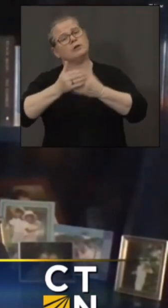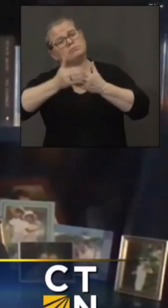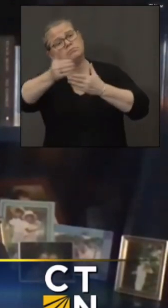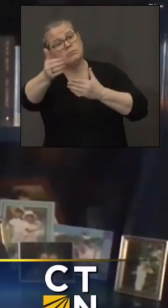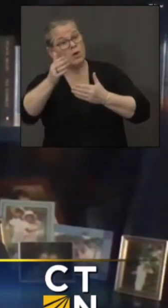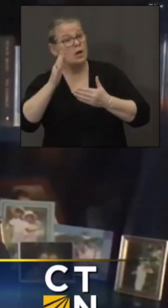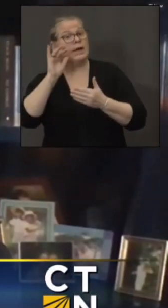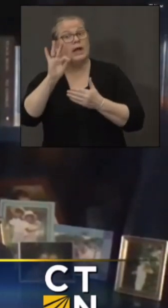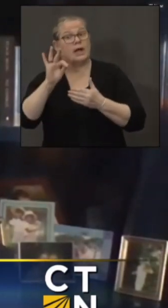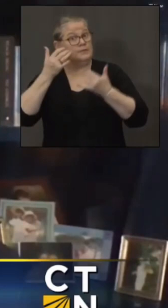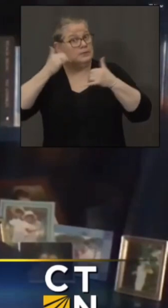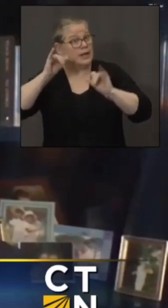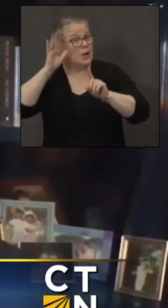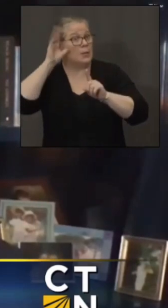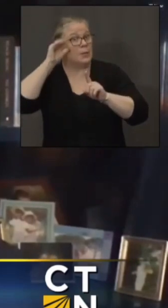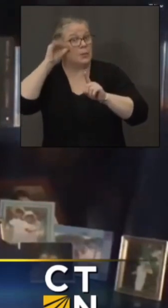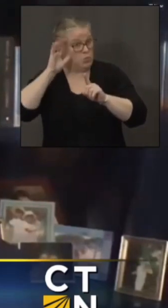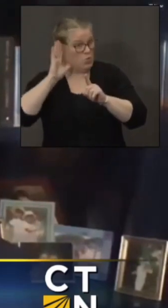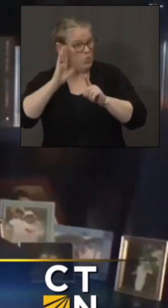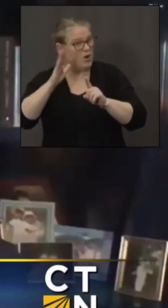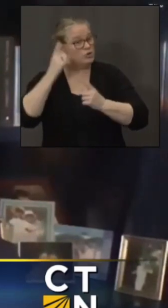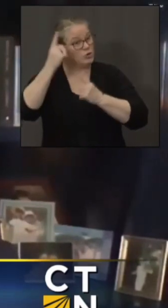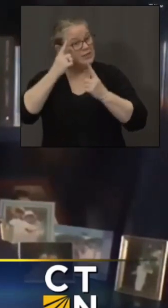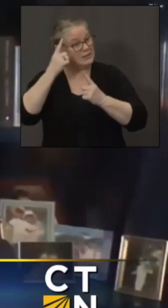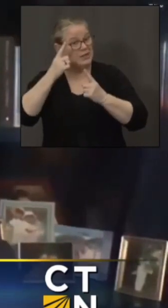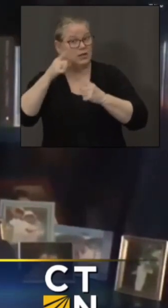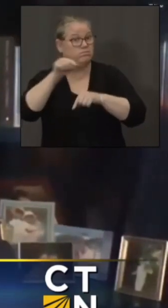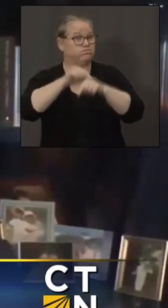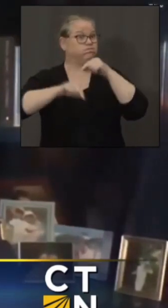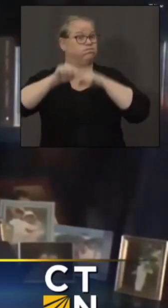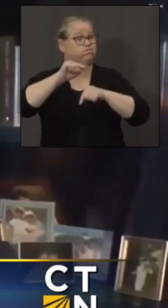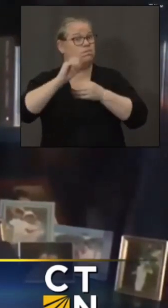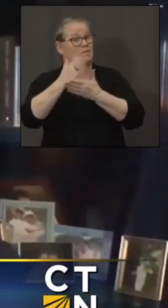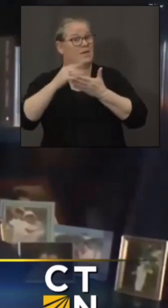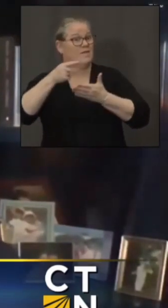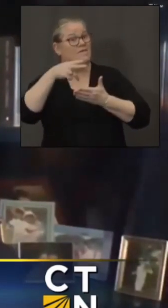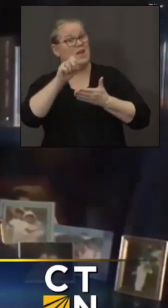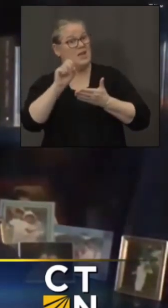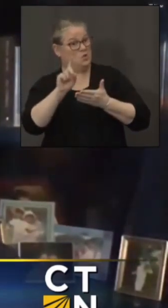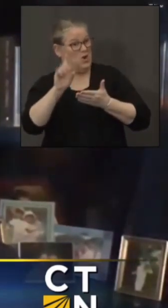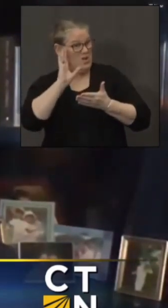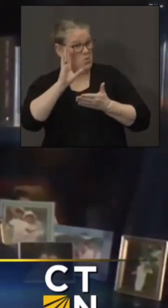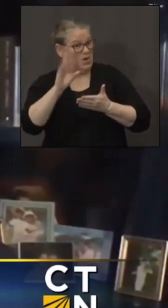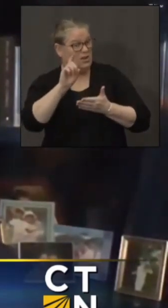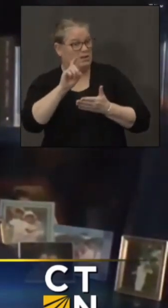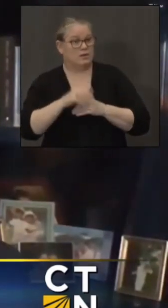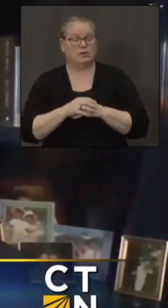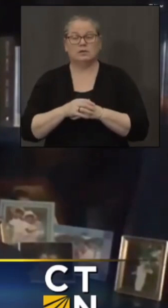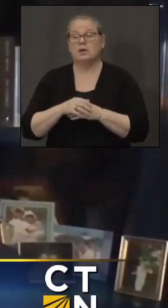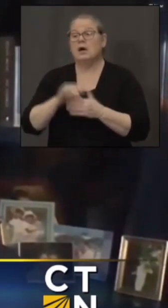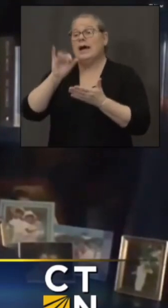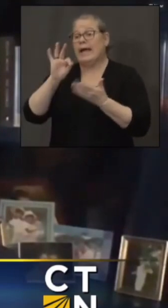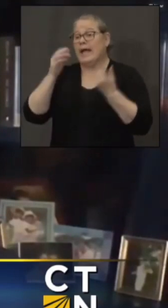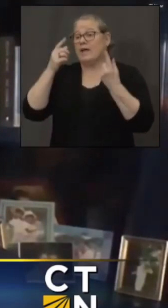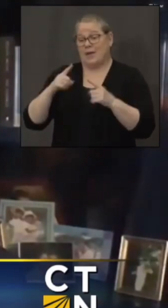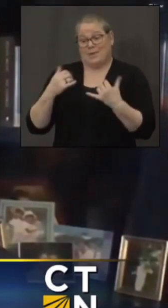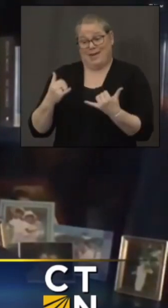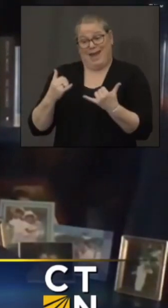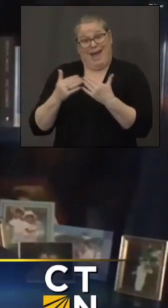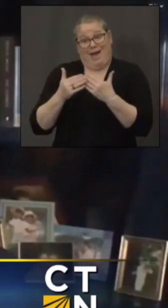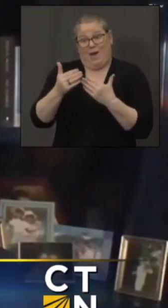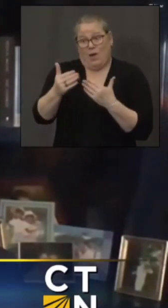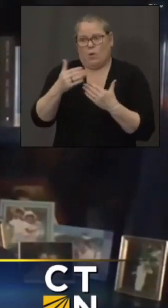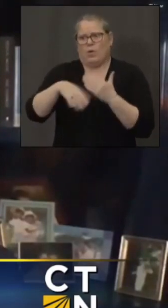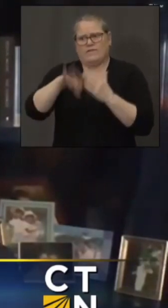have it? I think if we found that there were a lot of violations in terms of restaurants and retail, and we were not able to operate